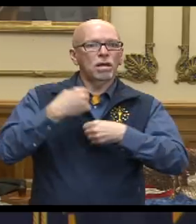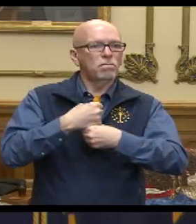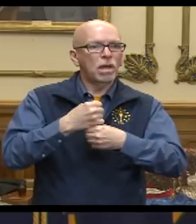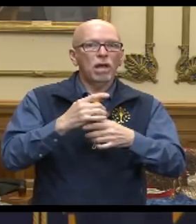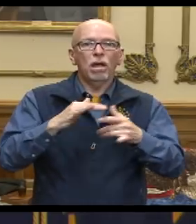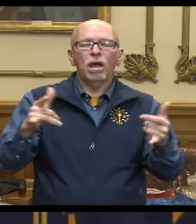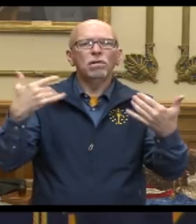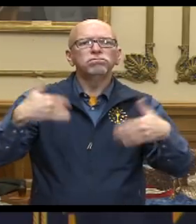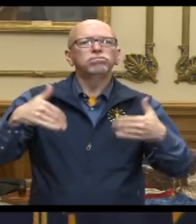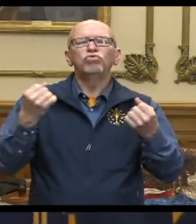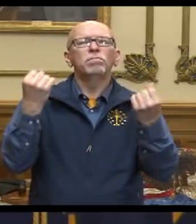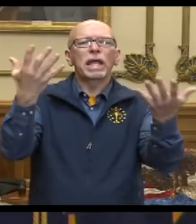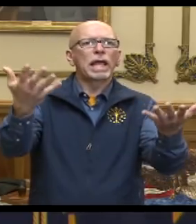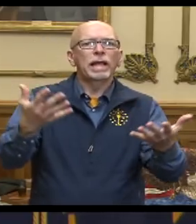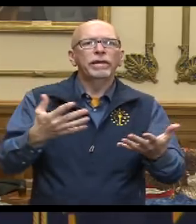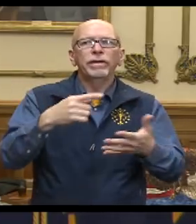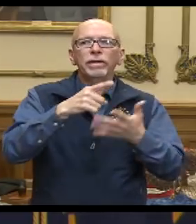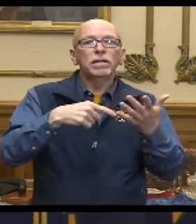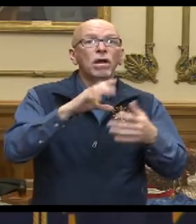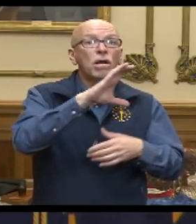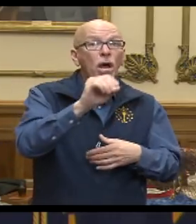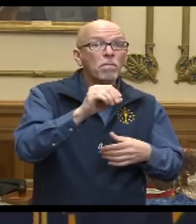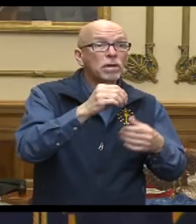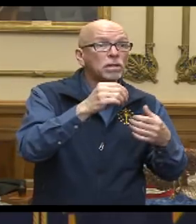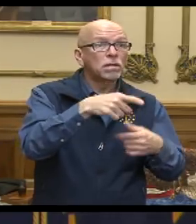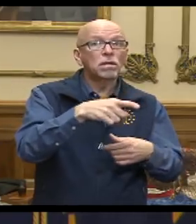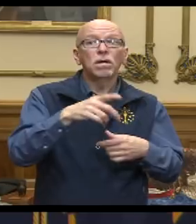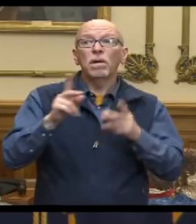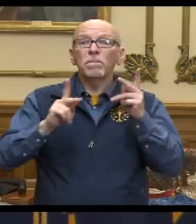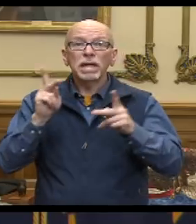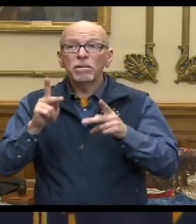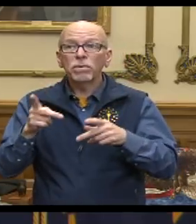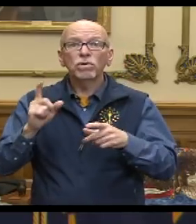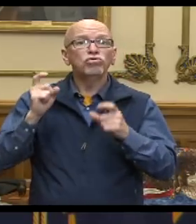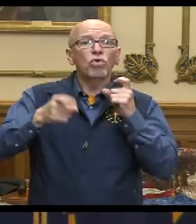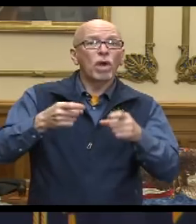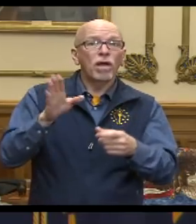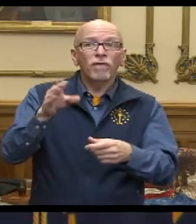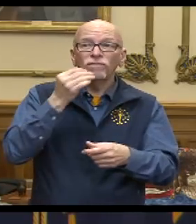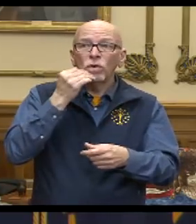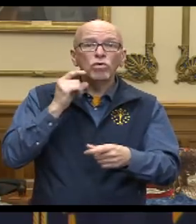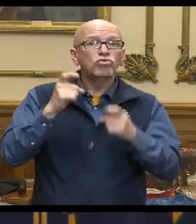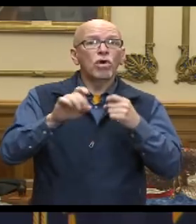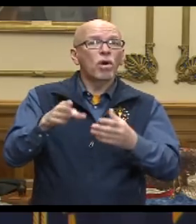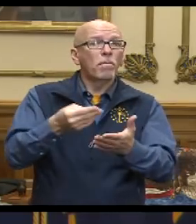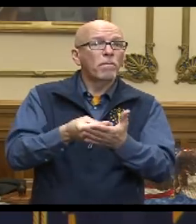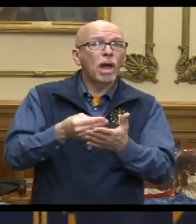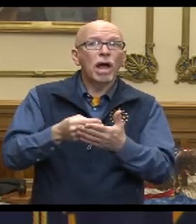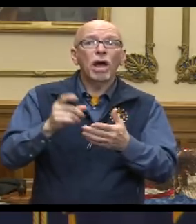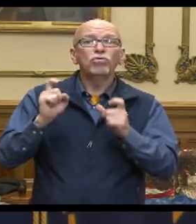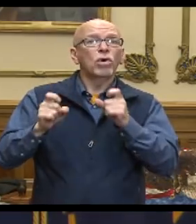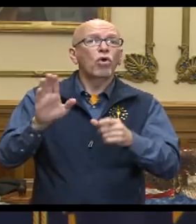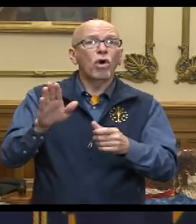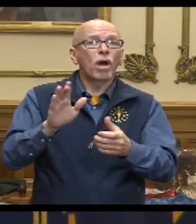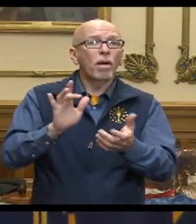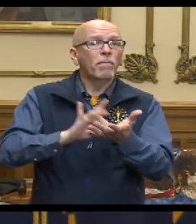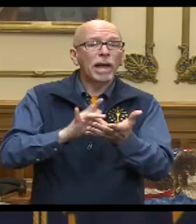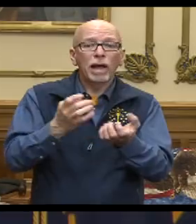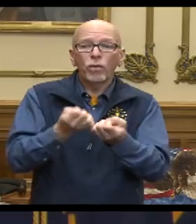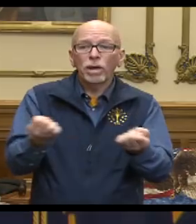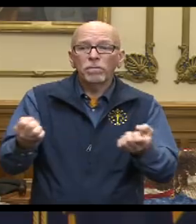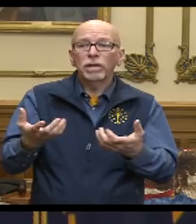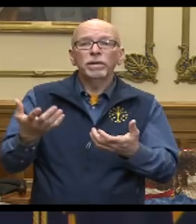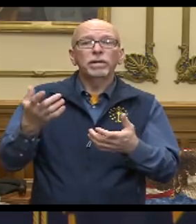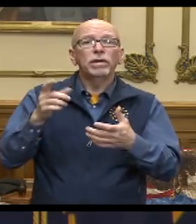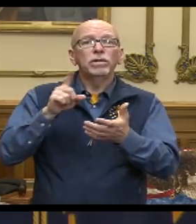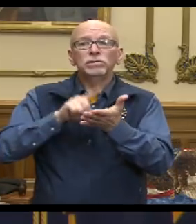Everything from companies and individuals donating food and money to making needed medical equipment and researching